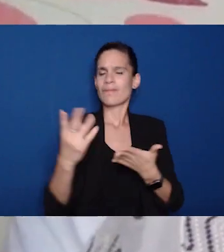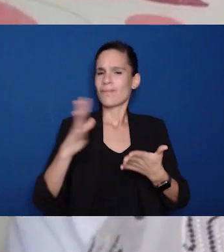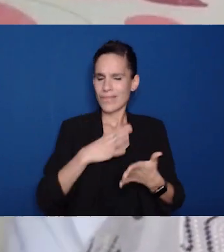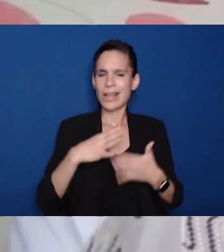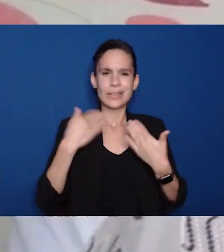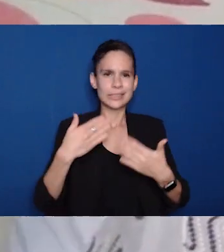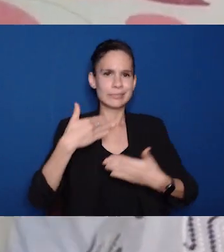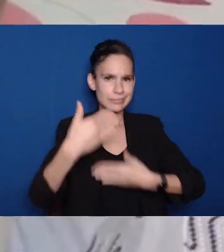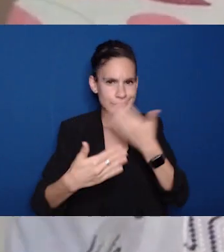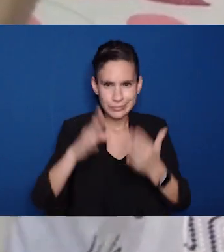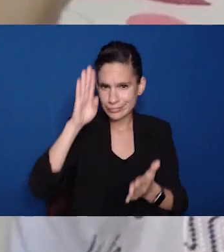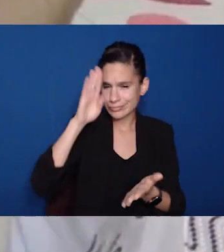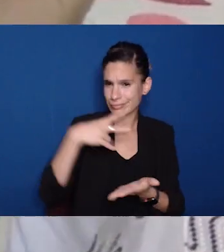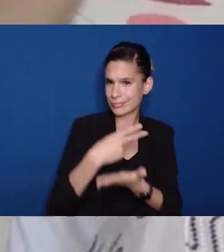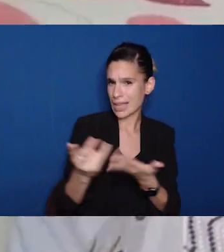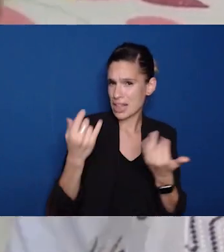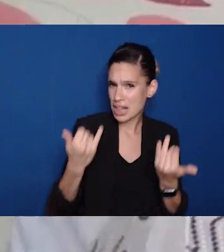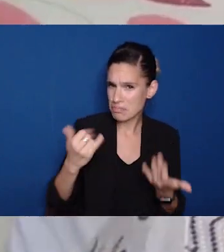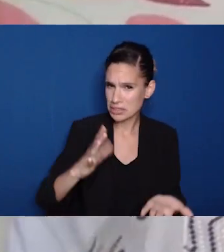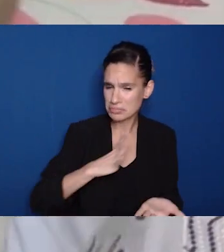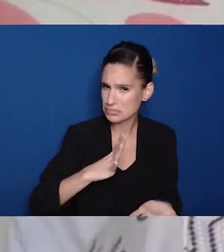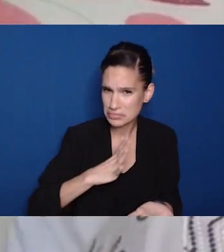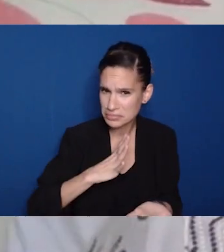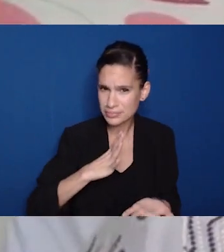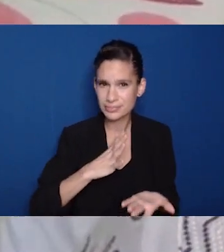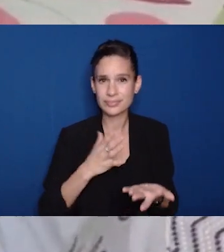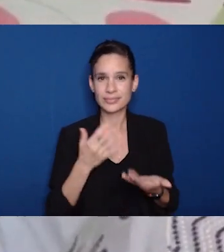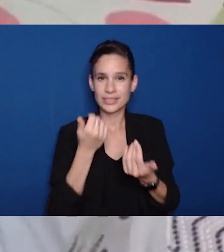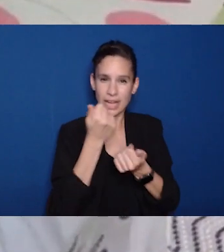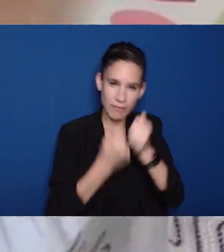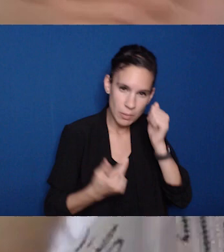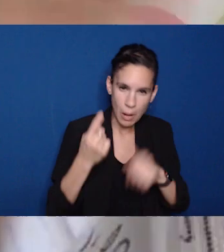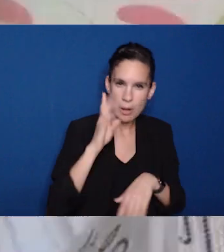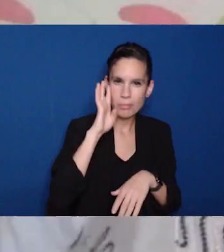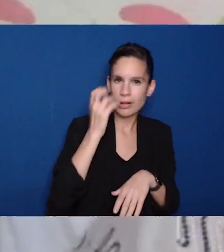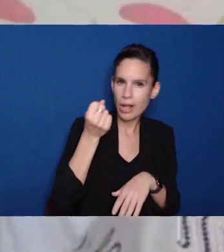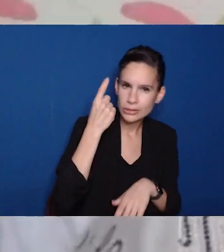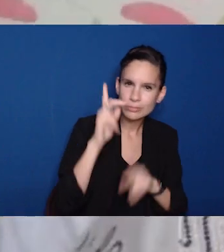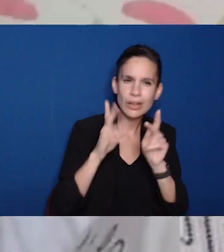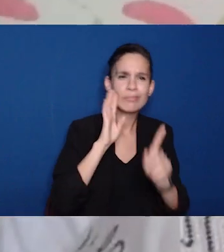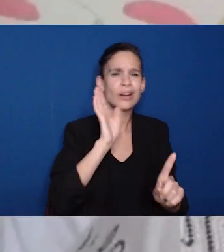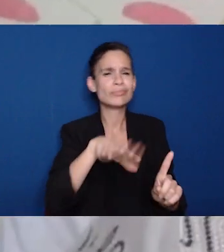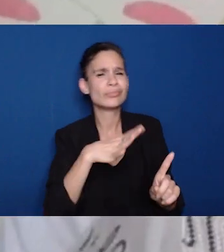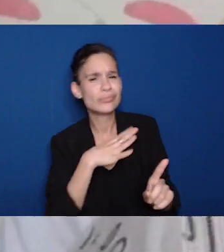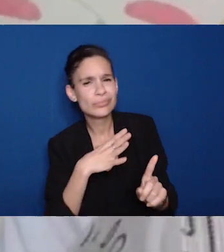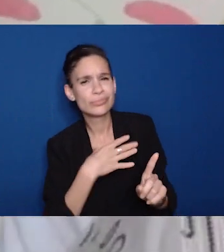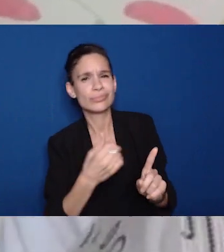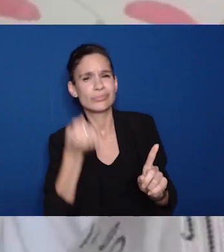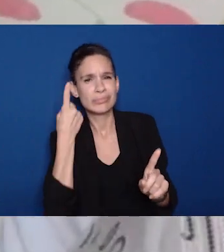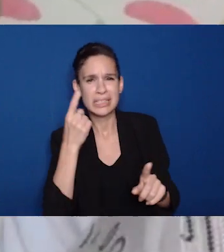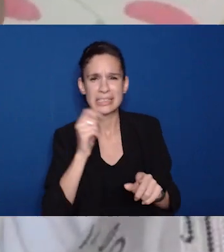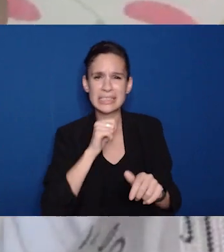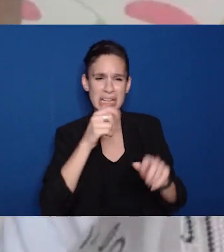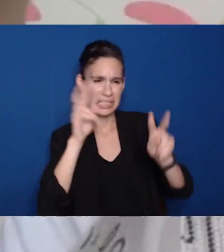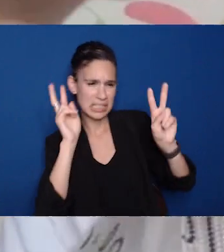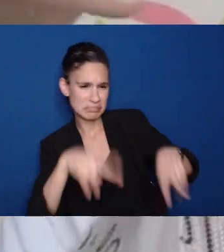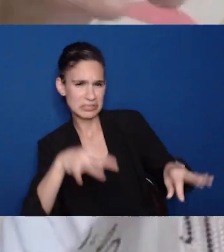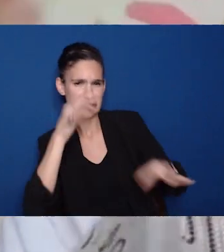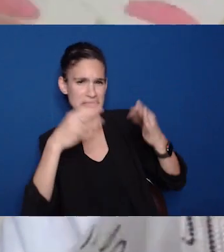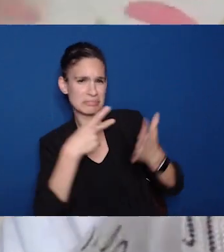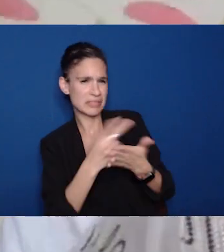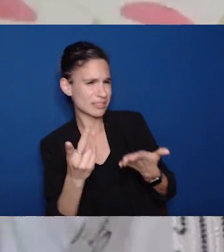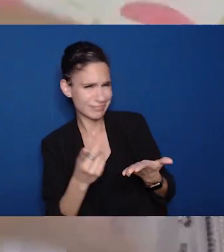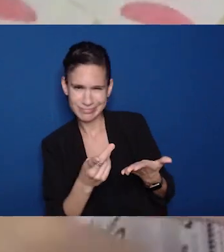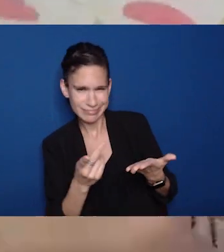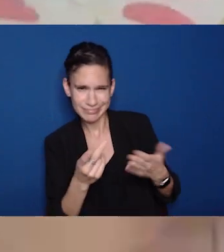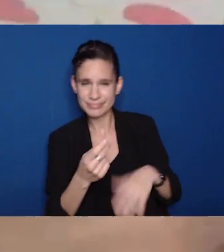accept failure, accept that being a failure right now in this times, everybody will understand it. Nobody can look at you and say, you're